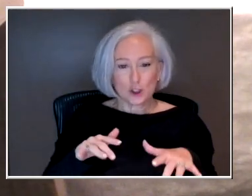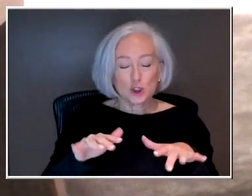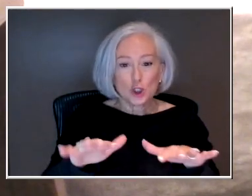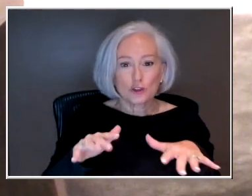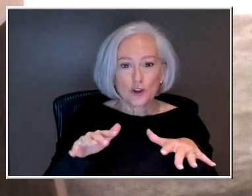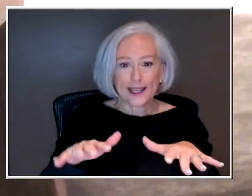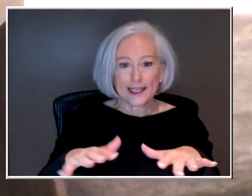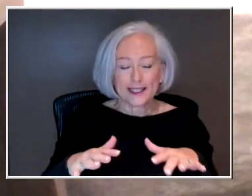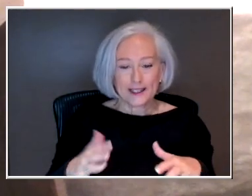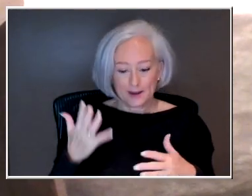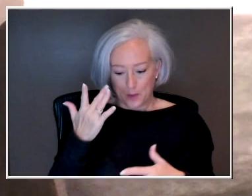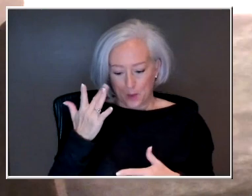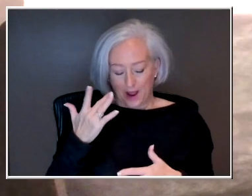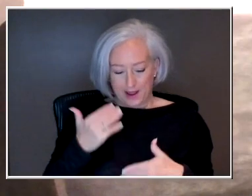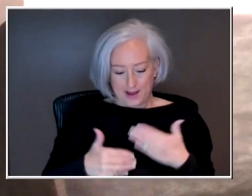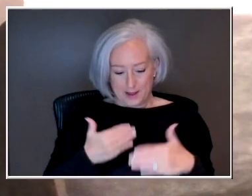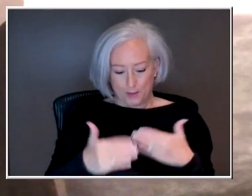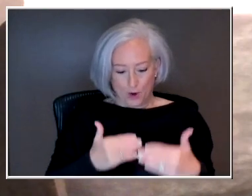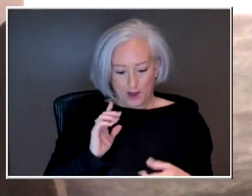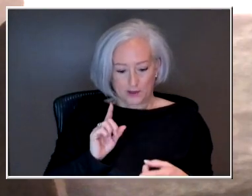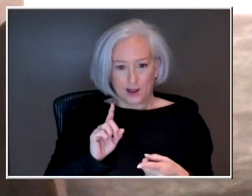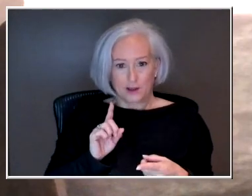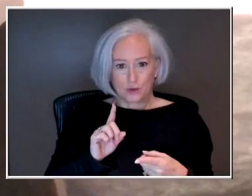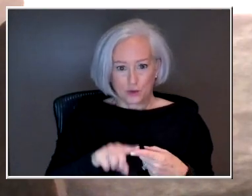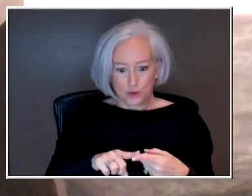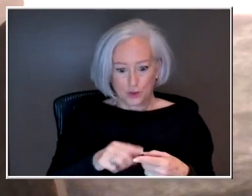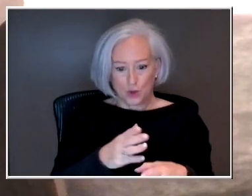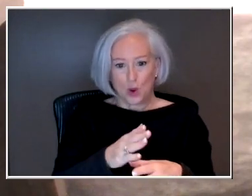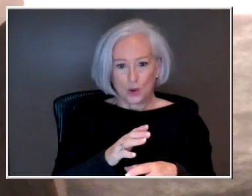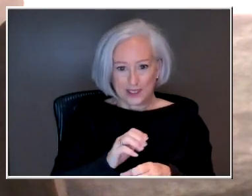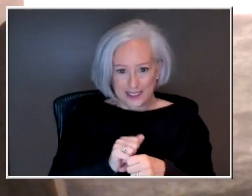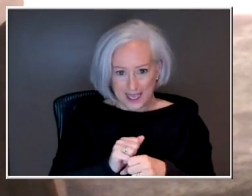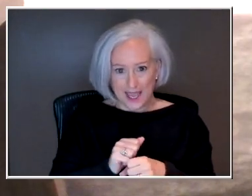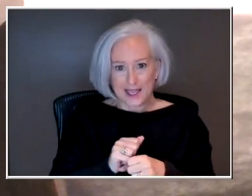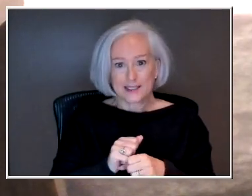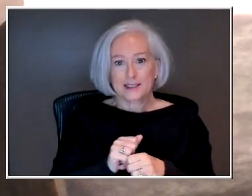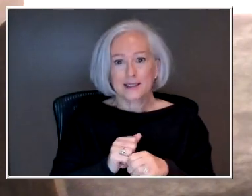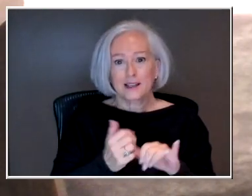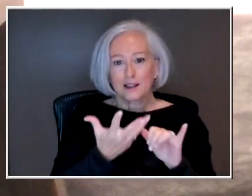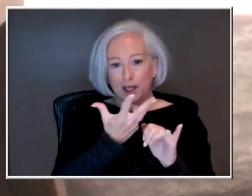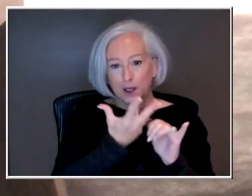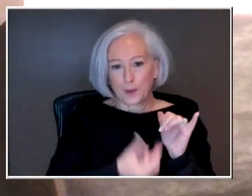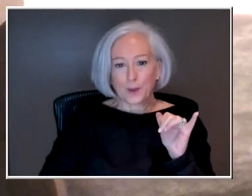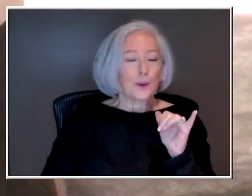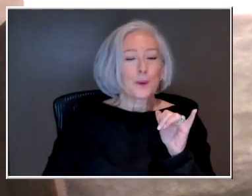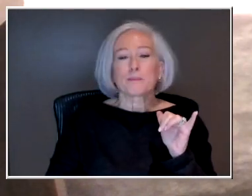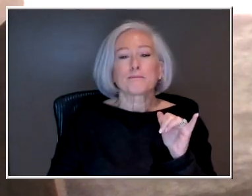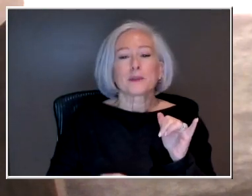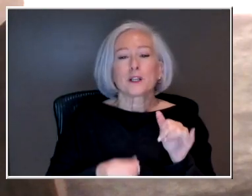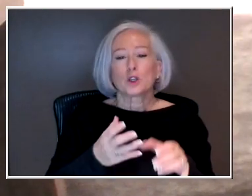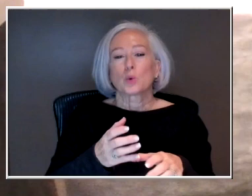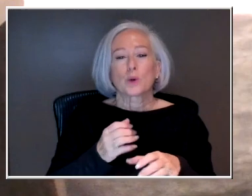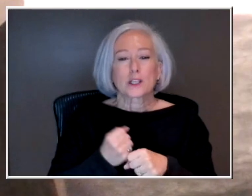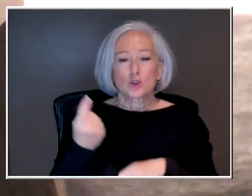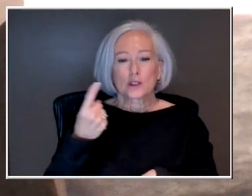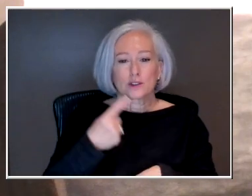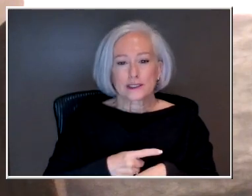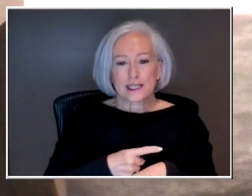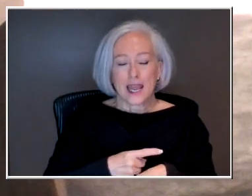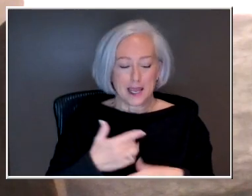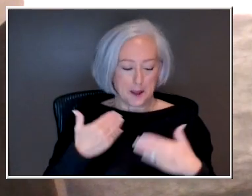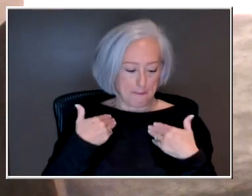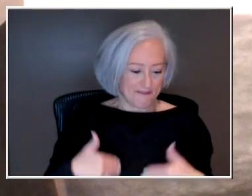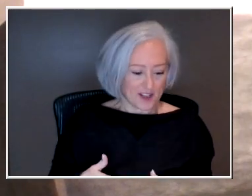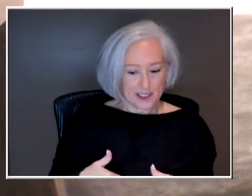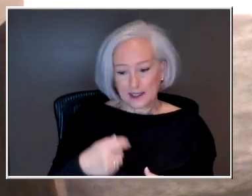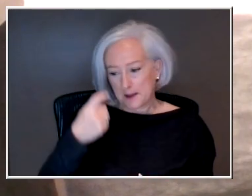the process to get to the retrieval day is mentally and physically pretty taxing.